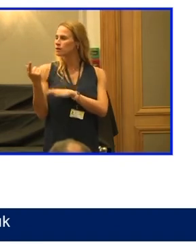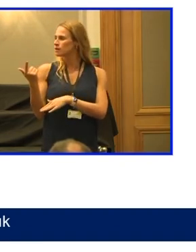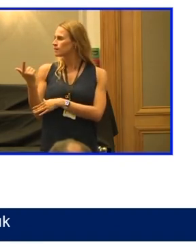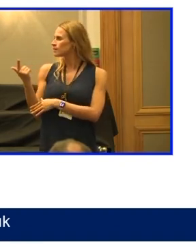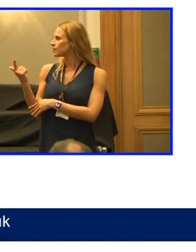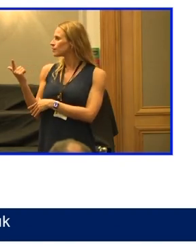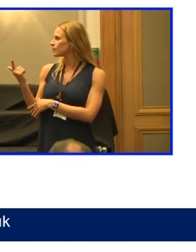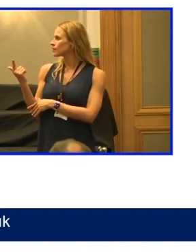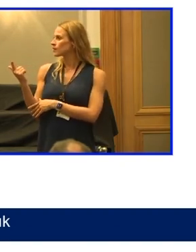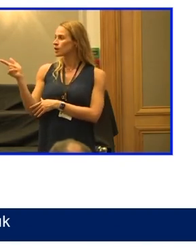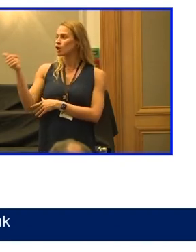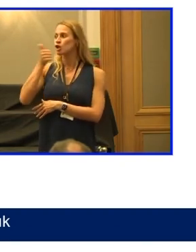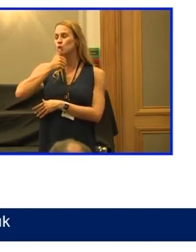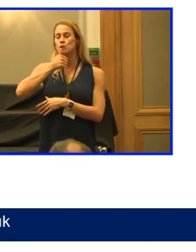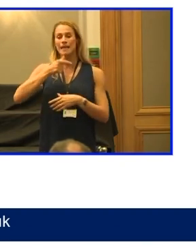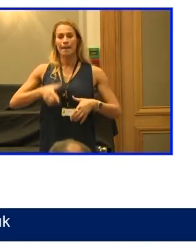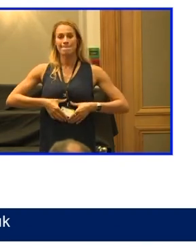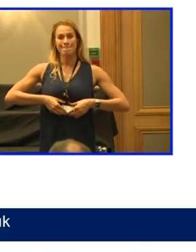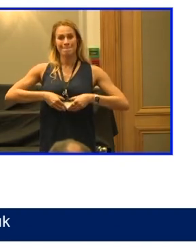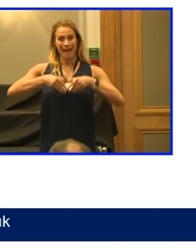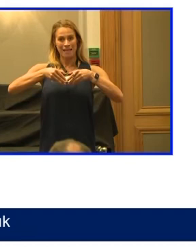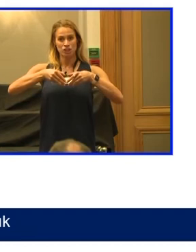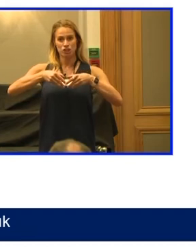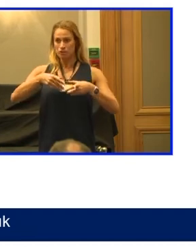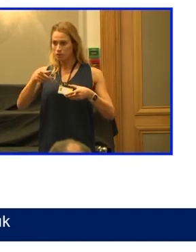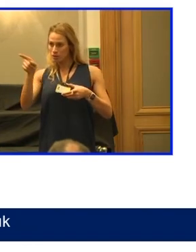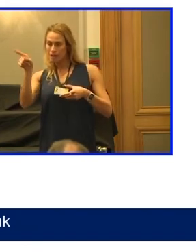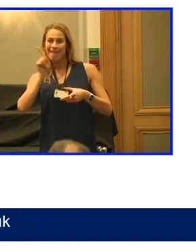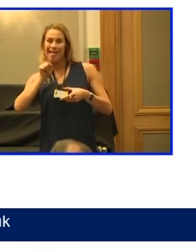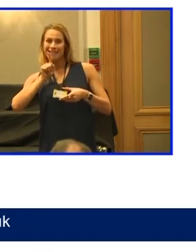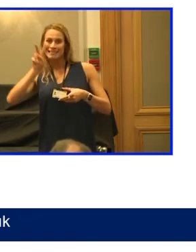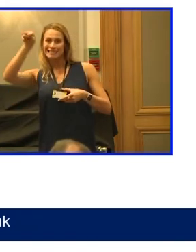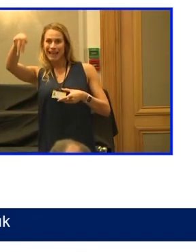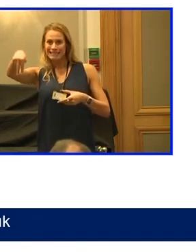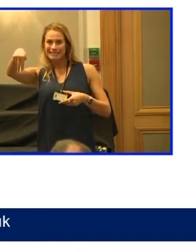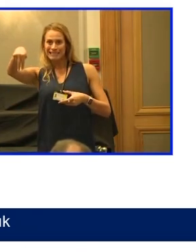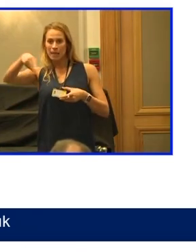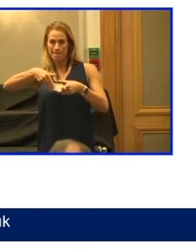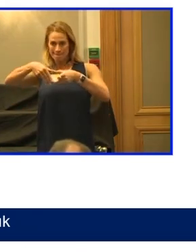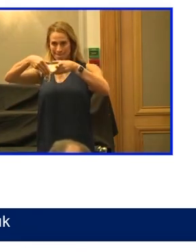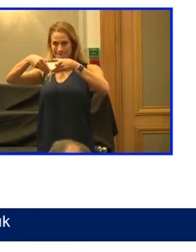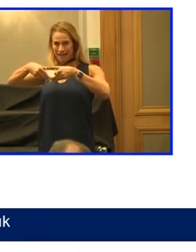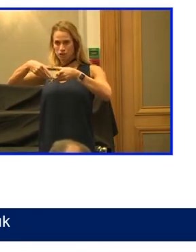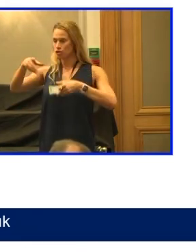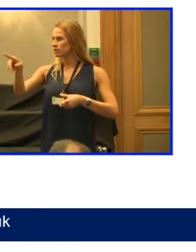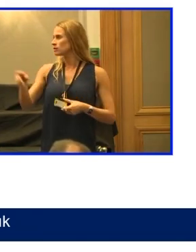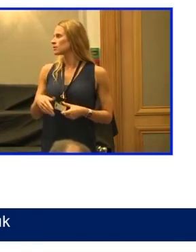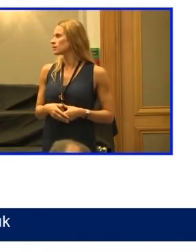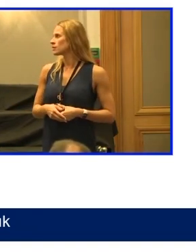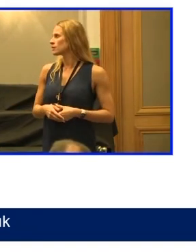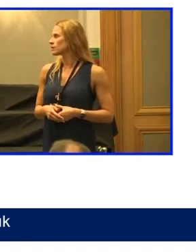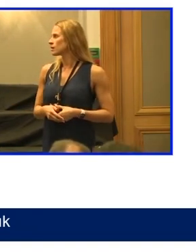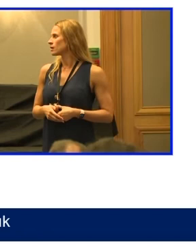So, now I'm going to do it again. Now, it might be that I might have to move away from the lectern. So, I'm going to try now the reverse. I'm going to go from